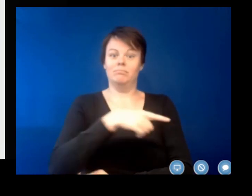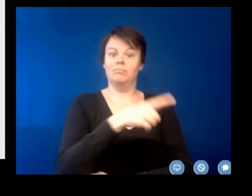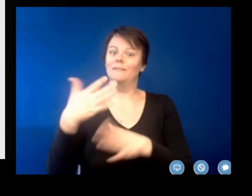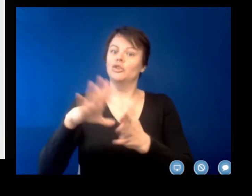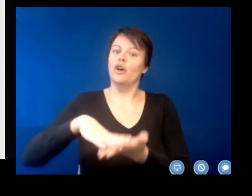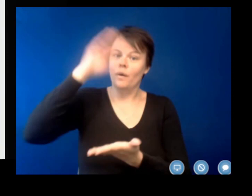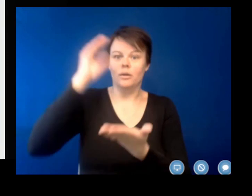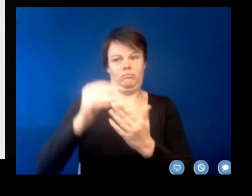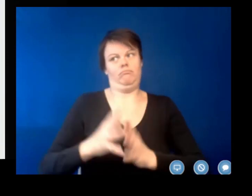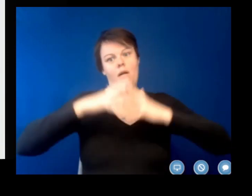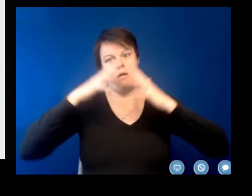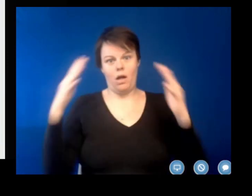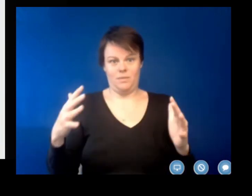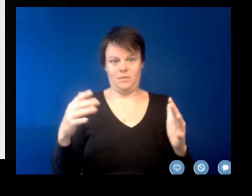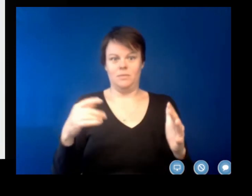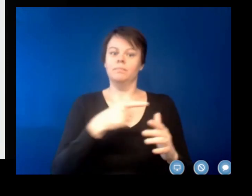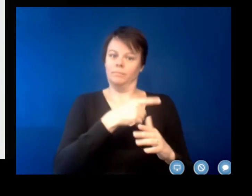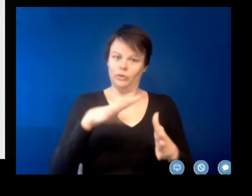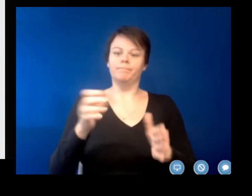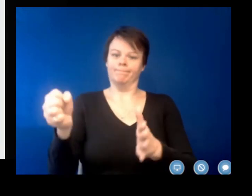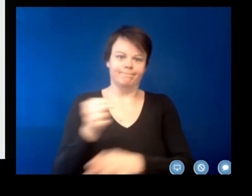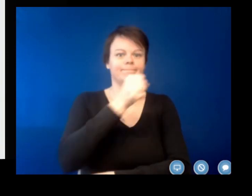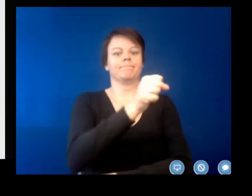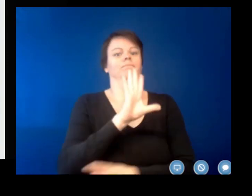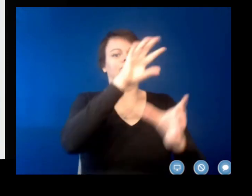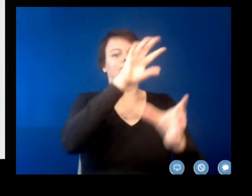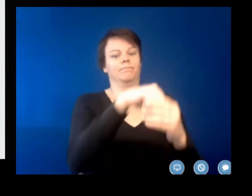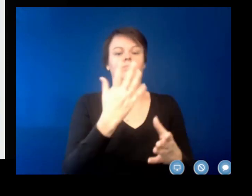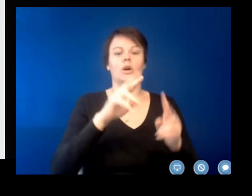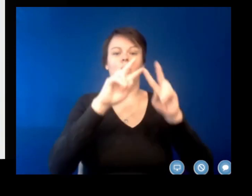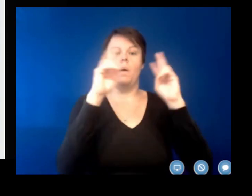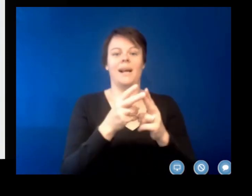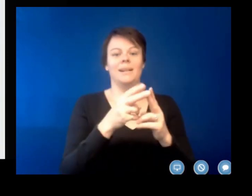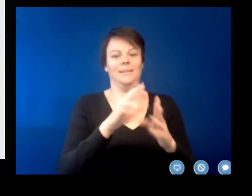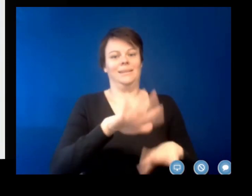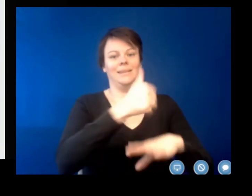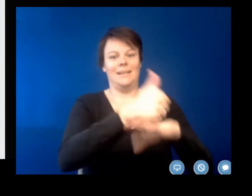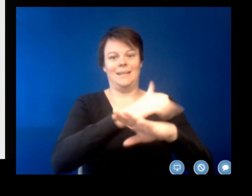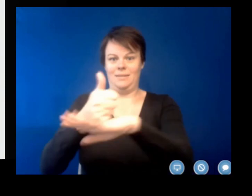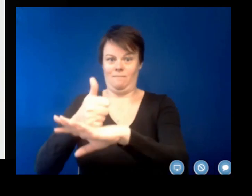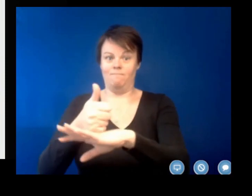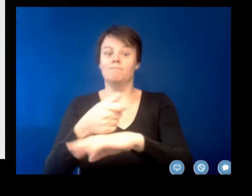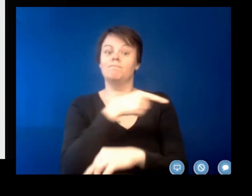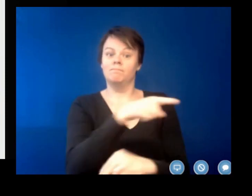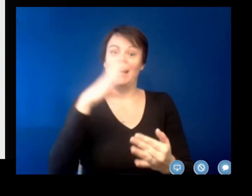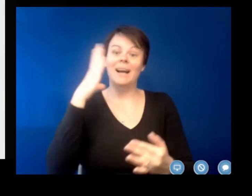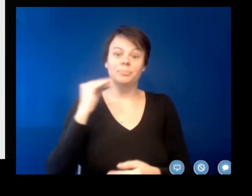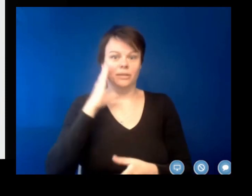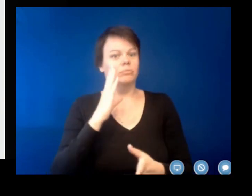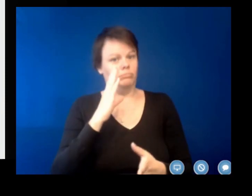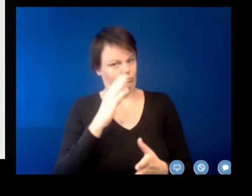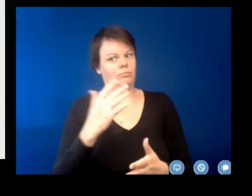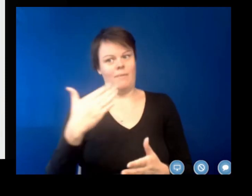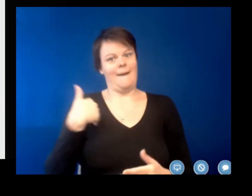with 22 narrative interviews from returned volunteers to Germany.